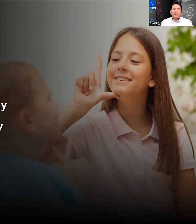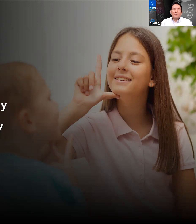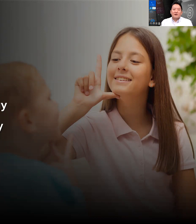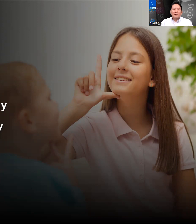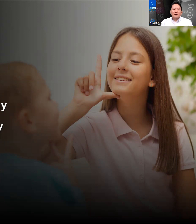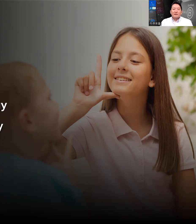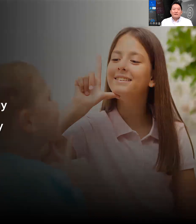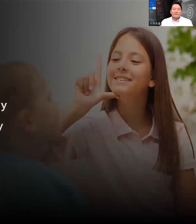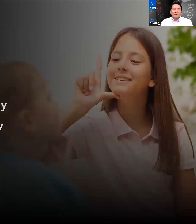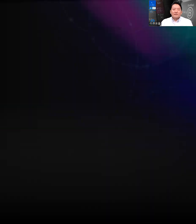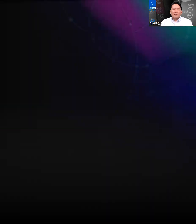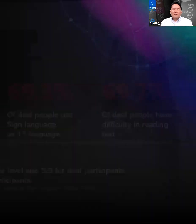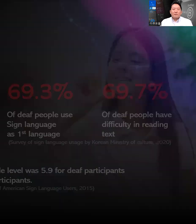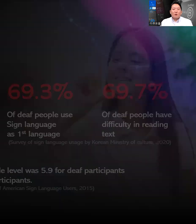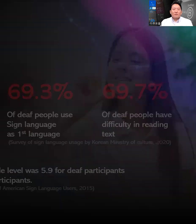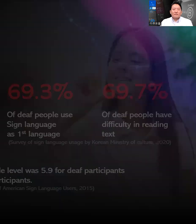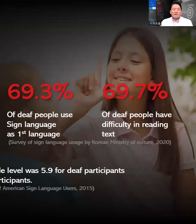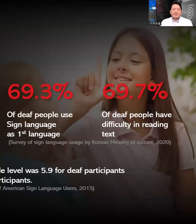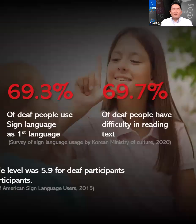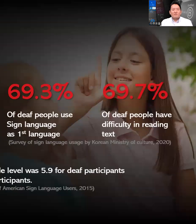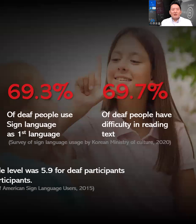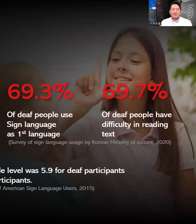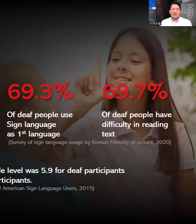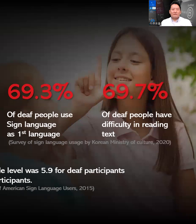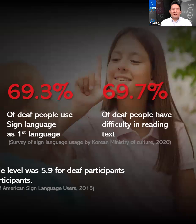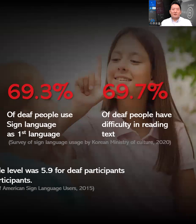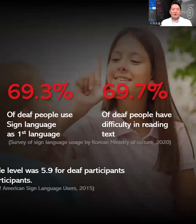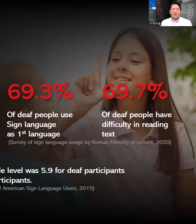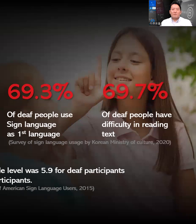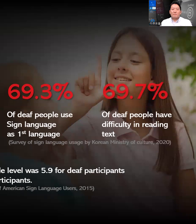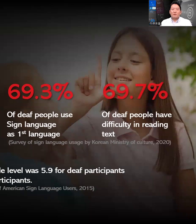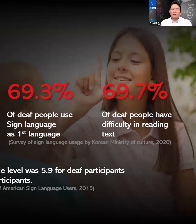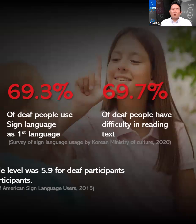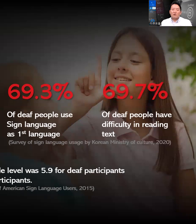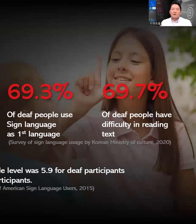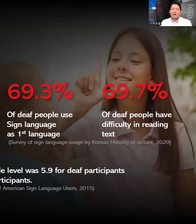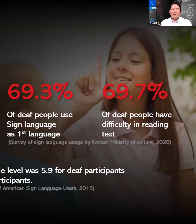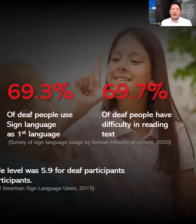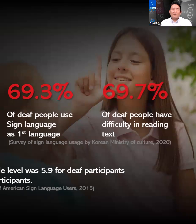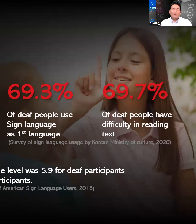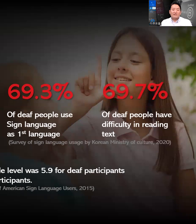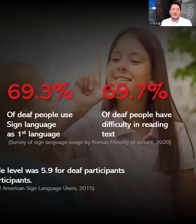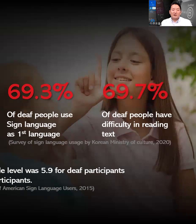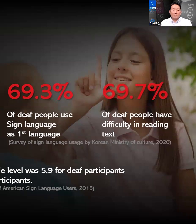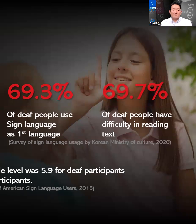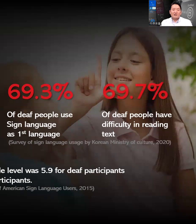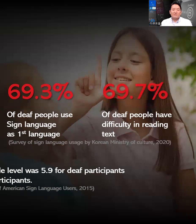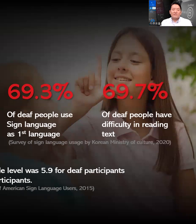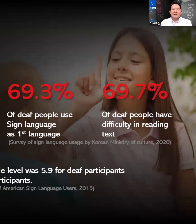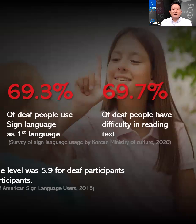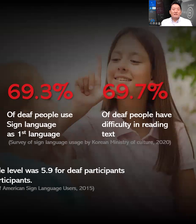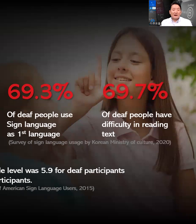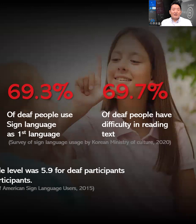language? There are 466 million deaf and hard of hearing people in the world, and it is